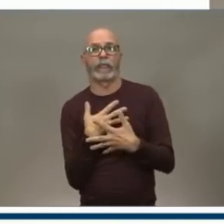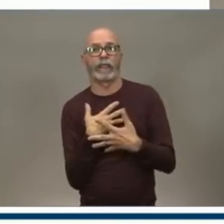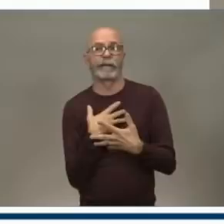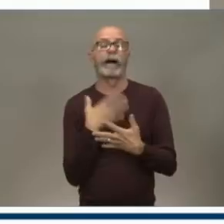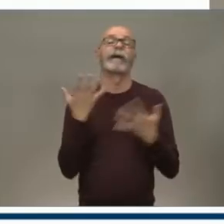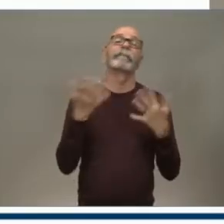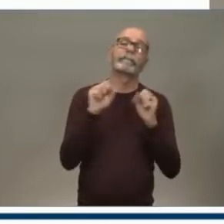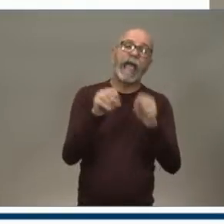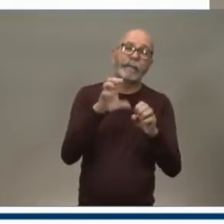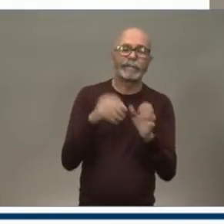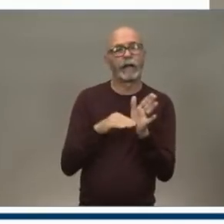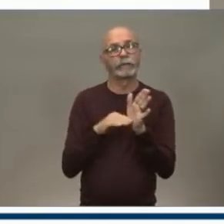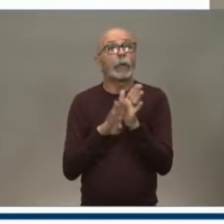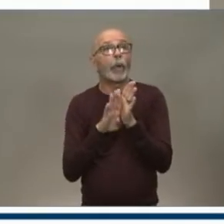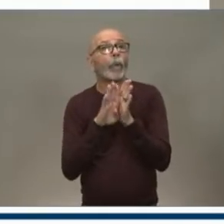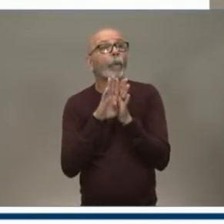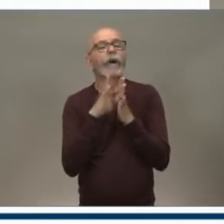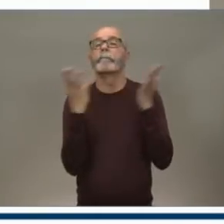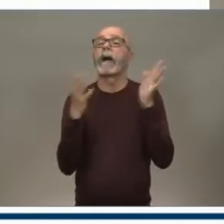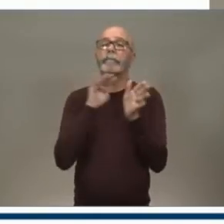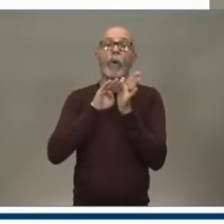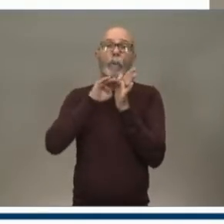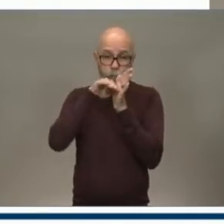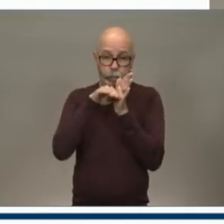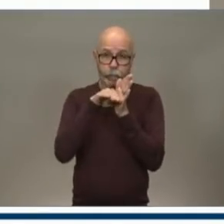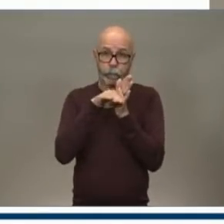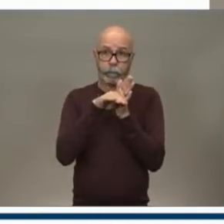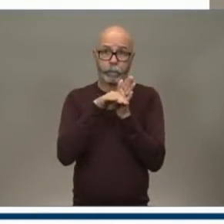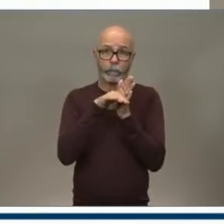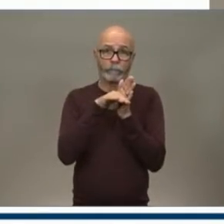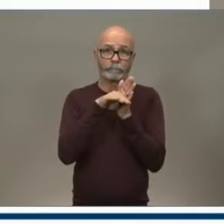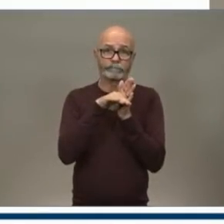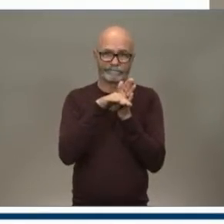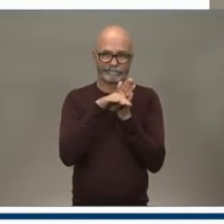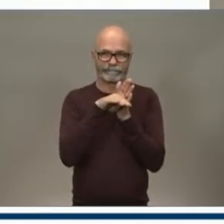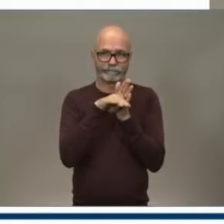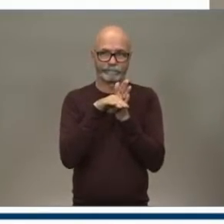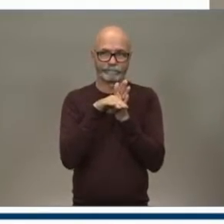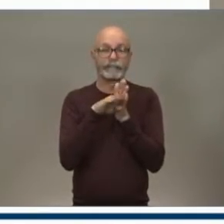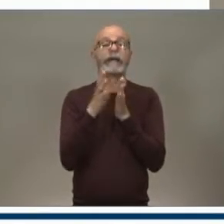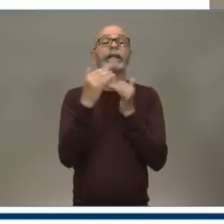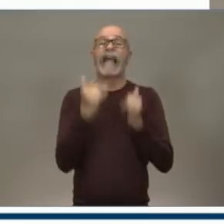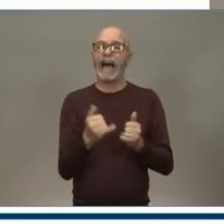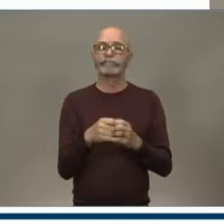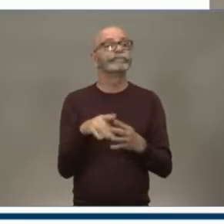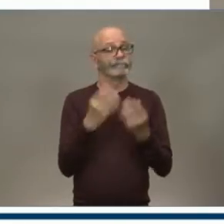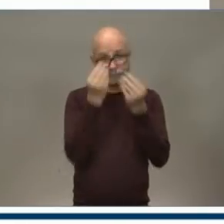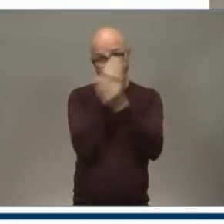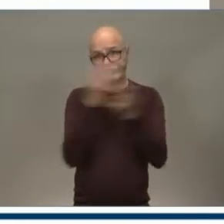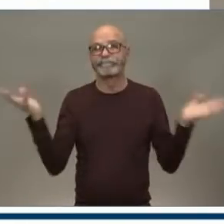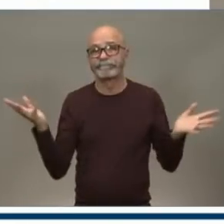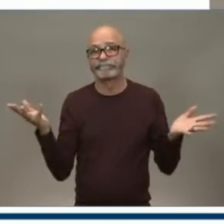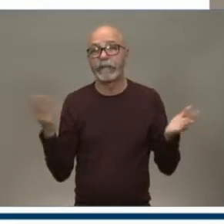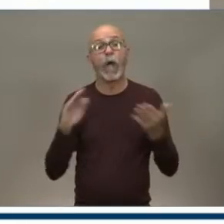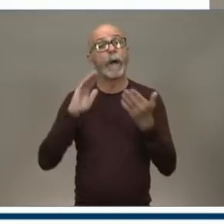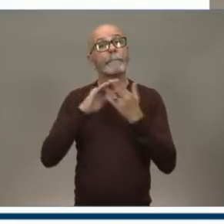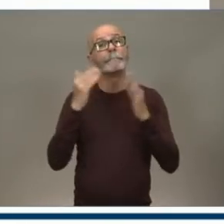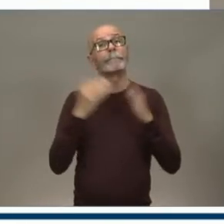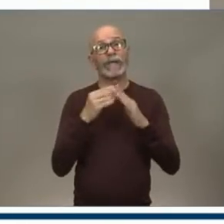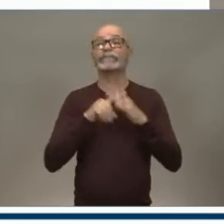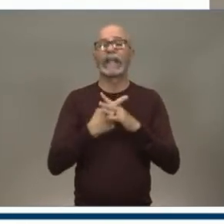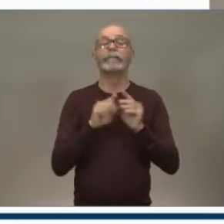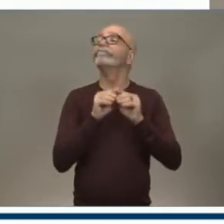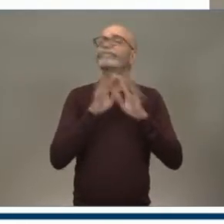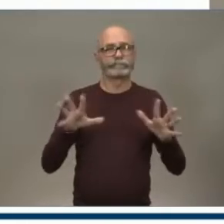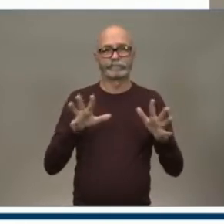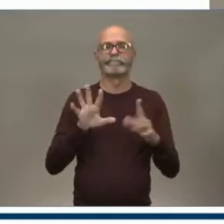are starting to see community spread. Travel is not just the primary cause of all of the cases in the province now. We